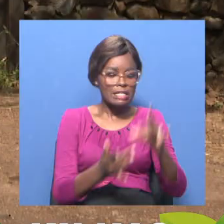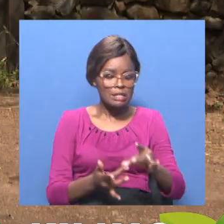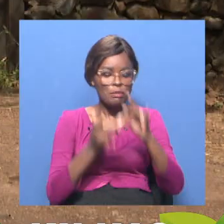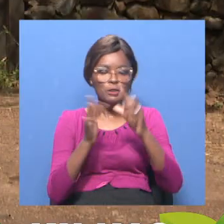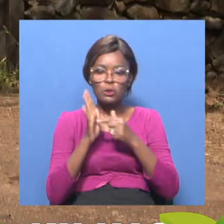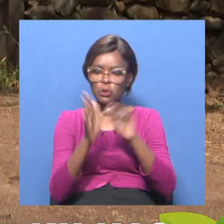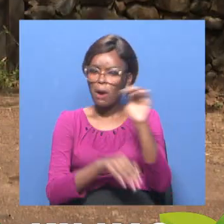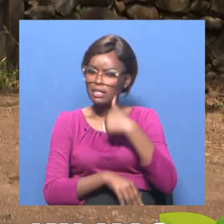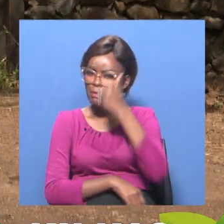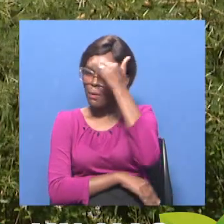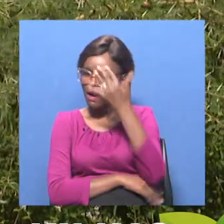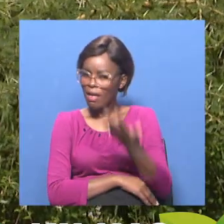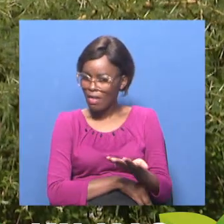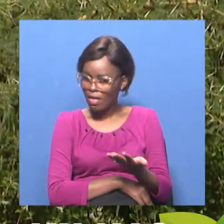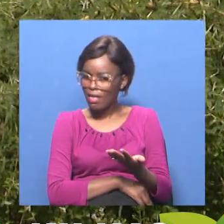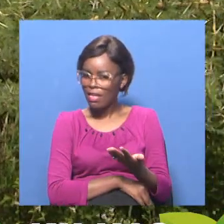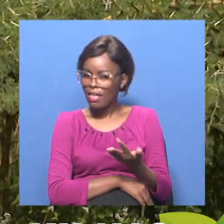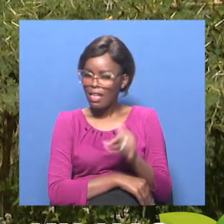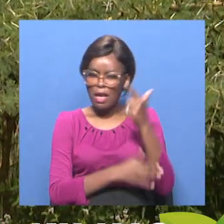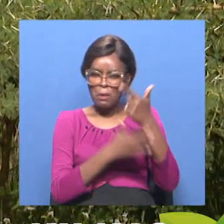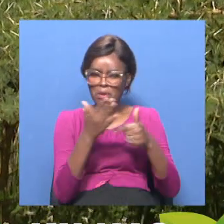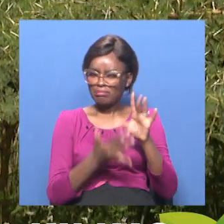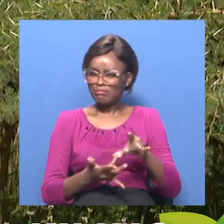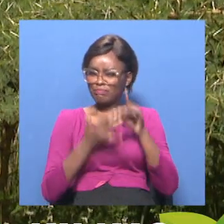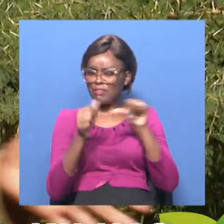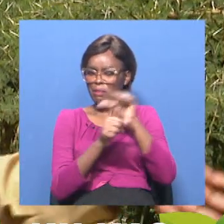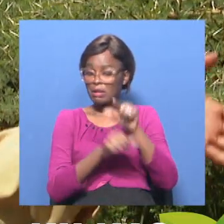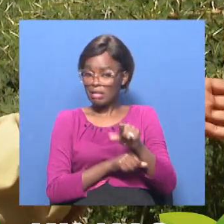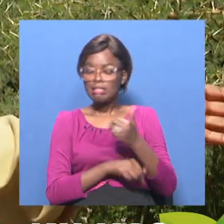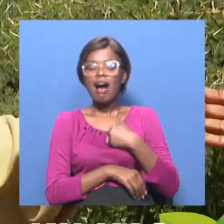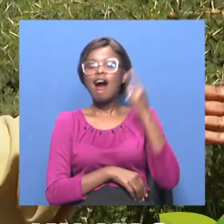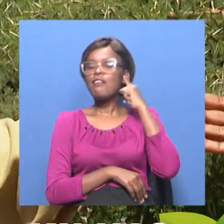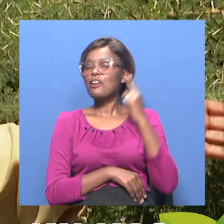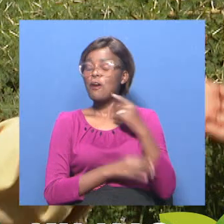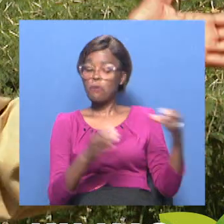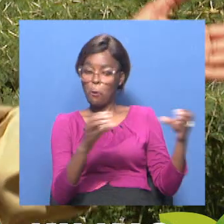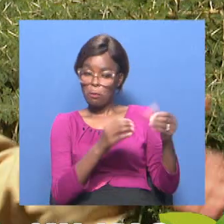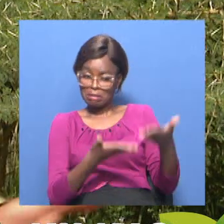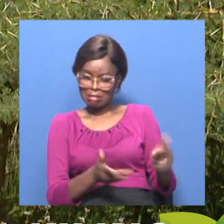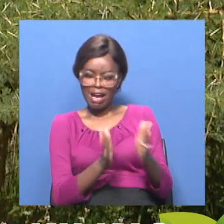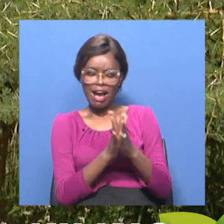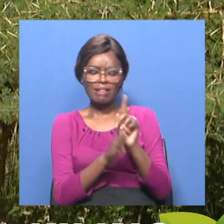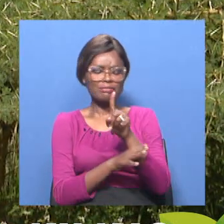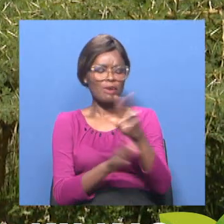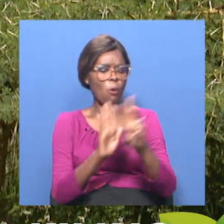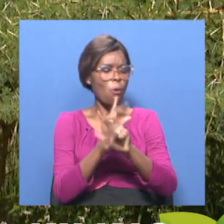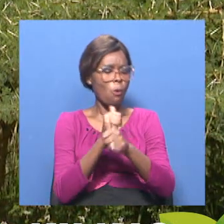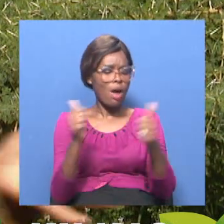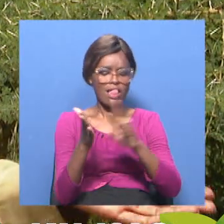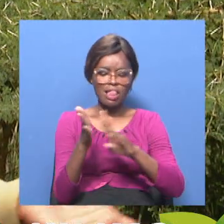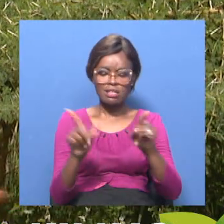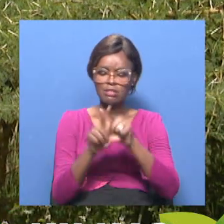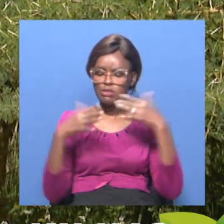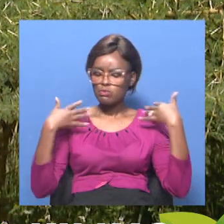show. Ask me why. What is really special is that there is a deaf community here and they are well represented and they are doing